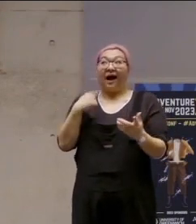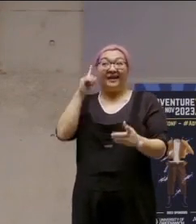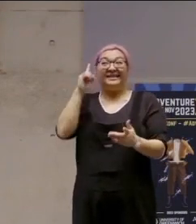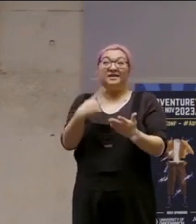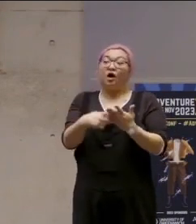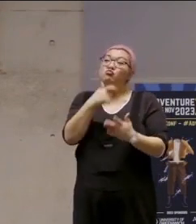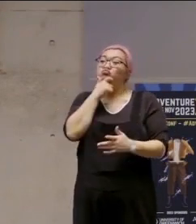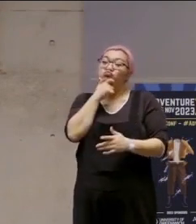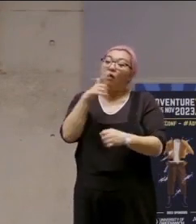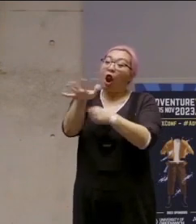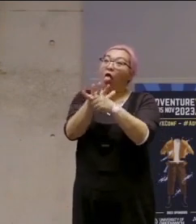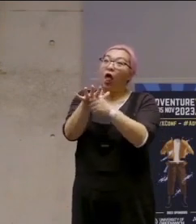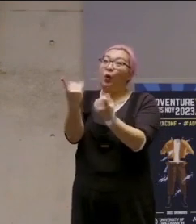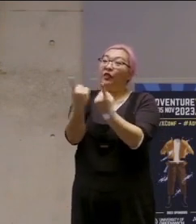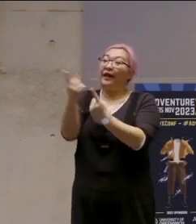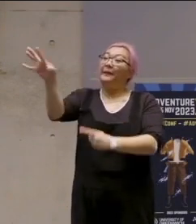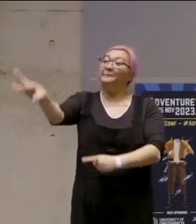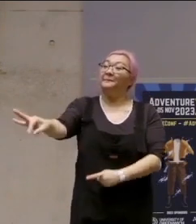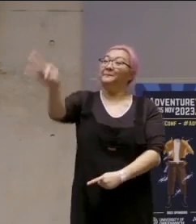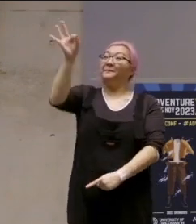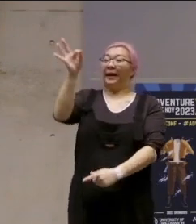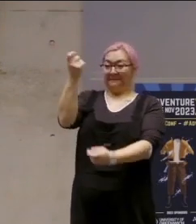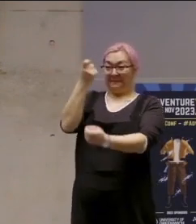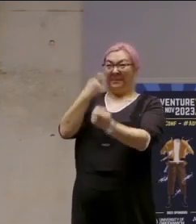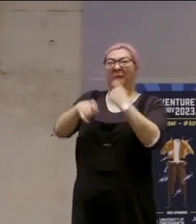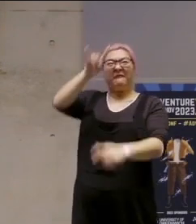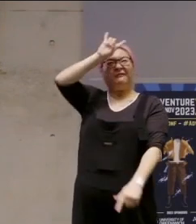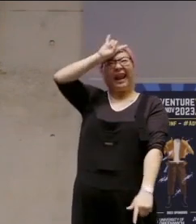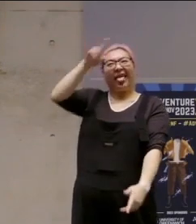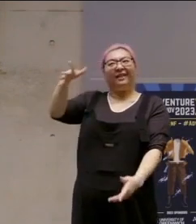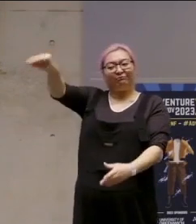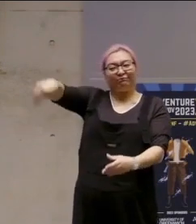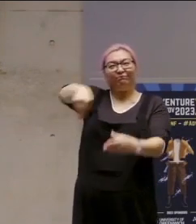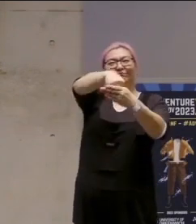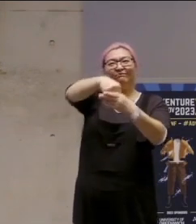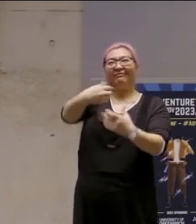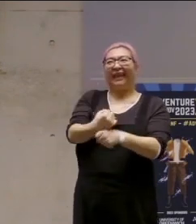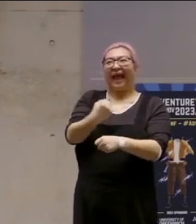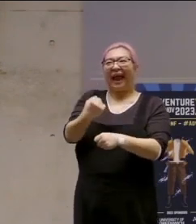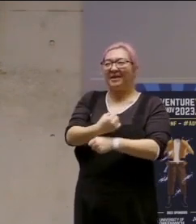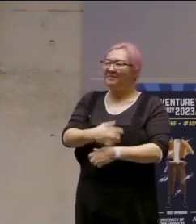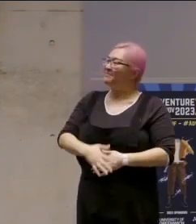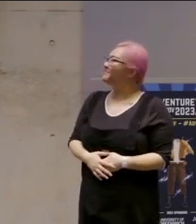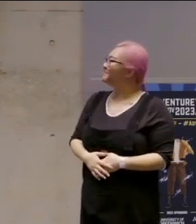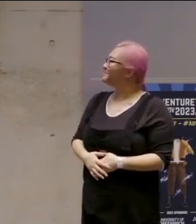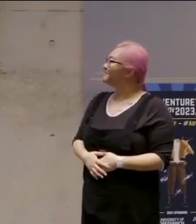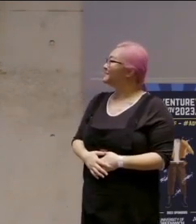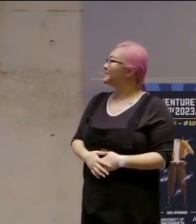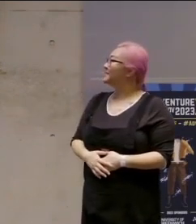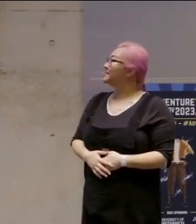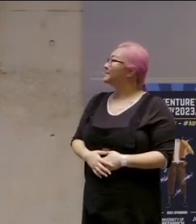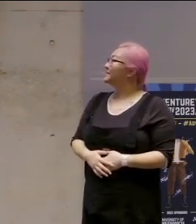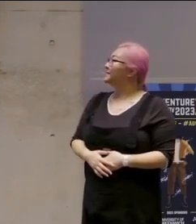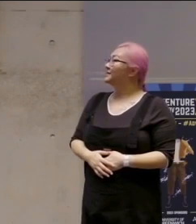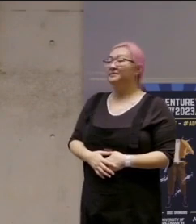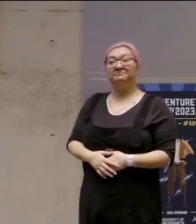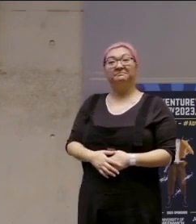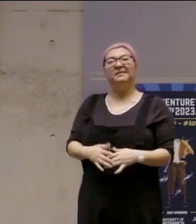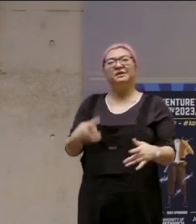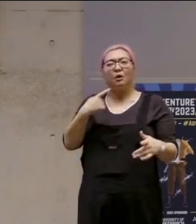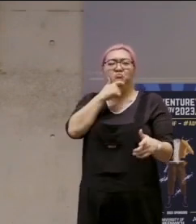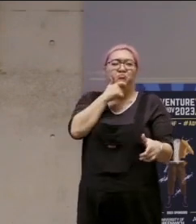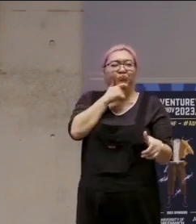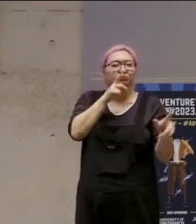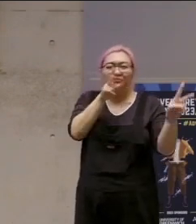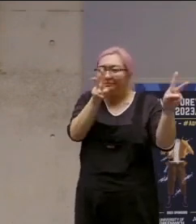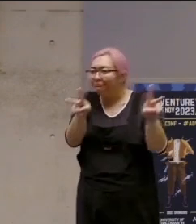right? And that's taking tangible experiences and going, cool, let's flip that into a game mechanic, right? Let's flip that, you